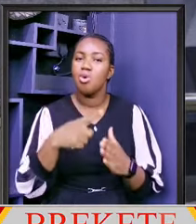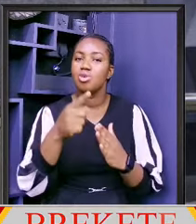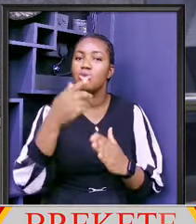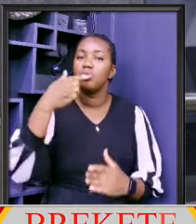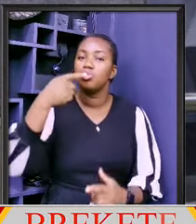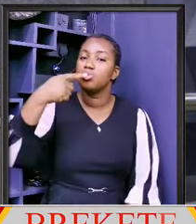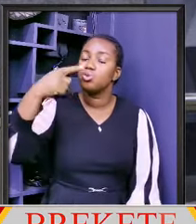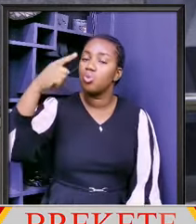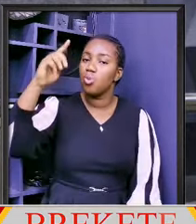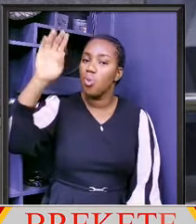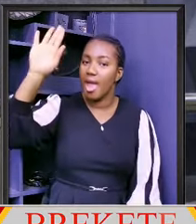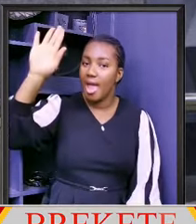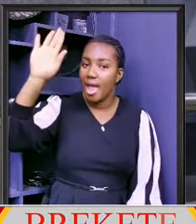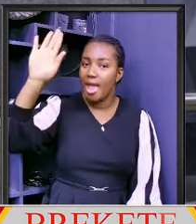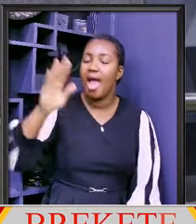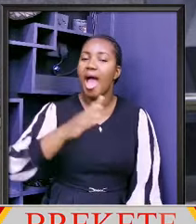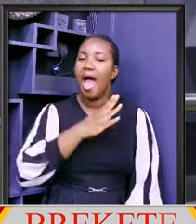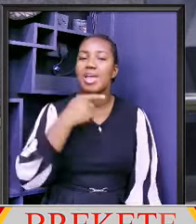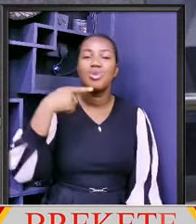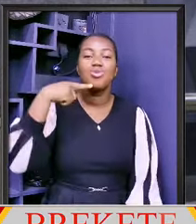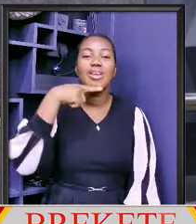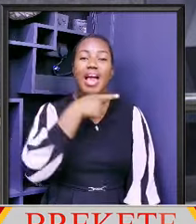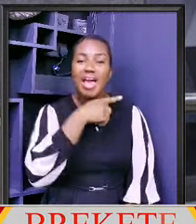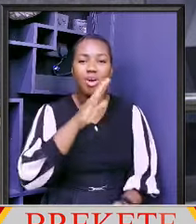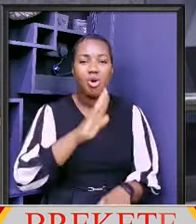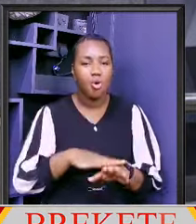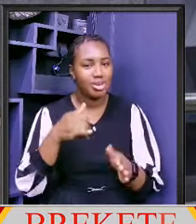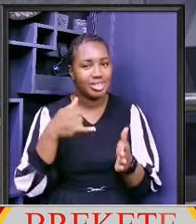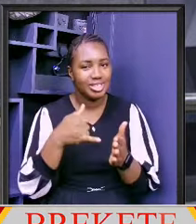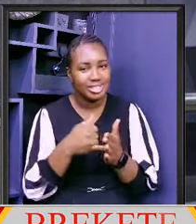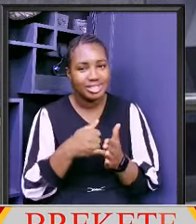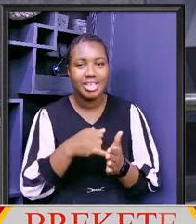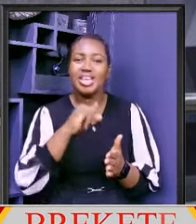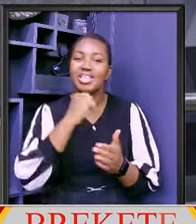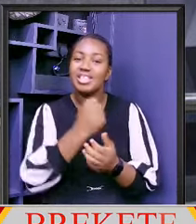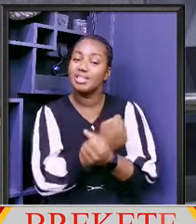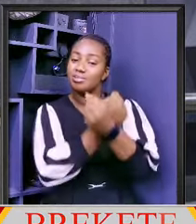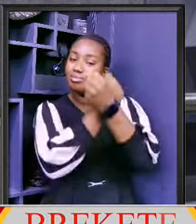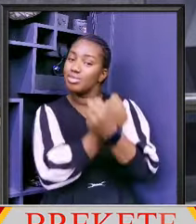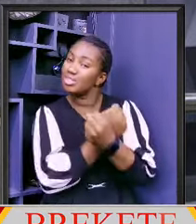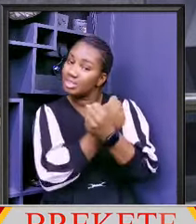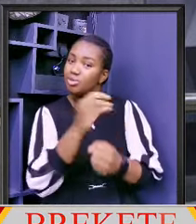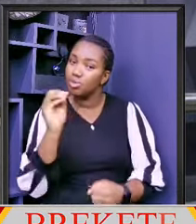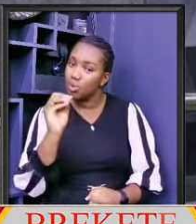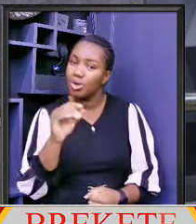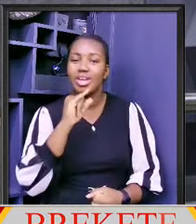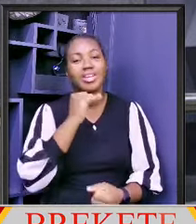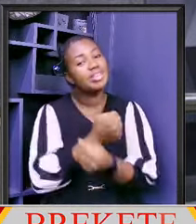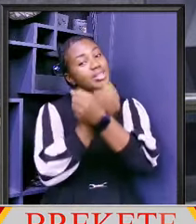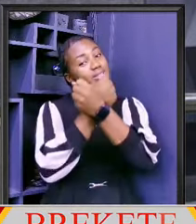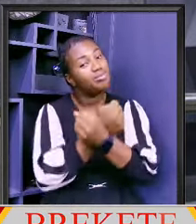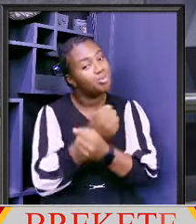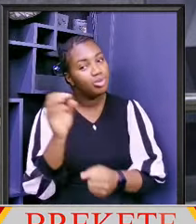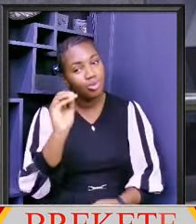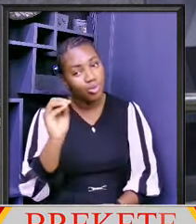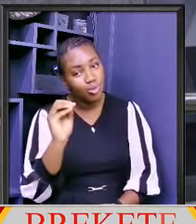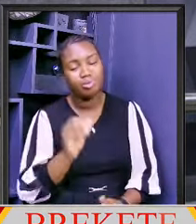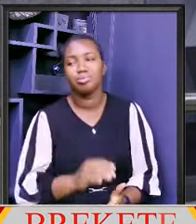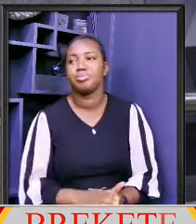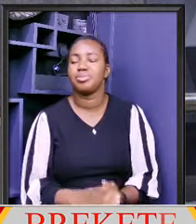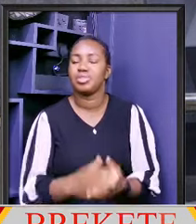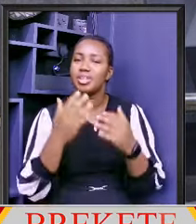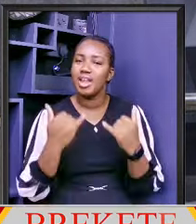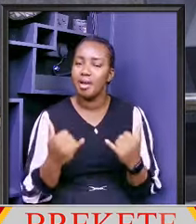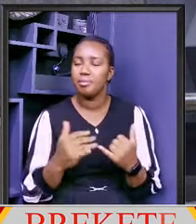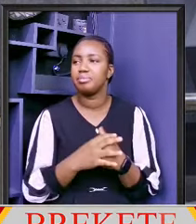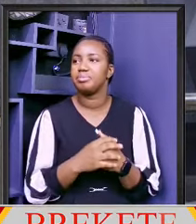an affidavit, can't lie on top. Yes, sir. Now prison, no. Yes, sir. Now prison, no. Yes, sir. Now prison, no. Yes, sir. Now,